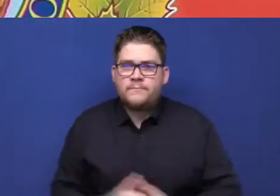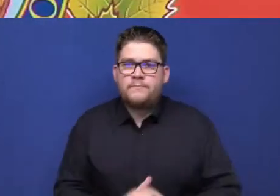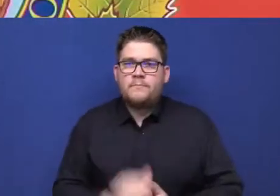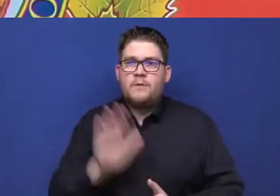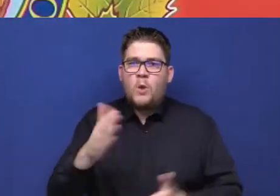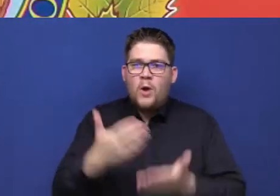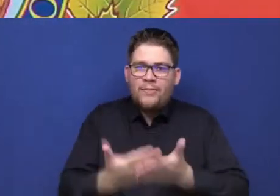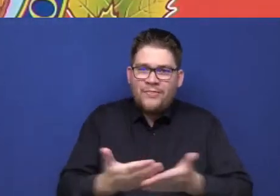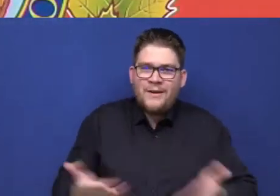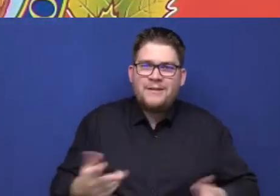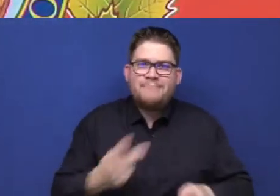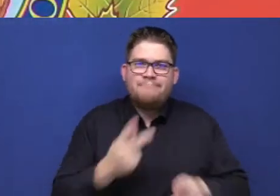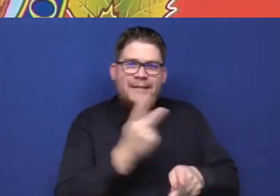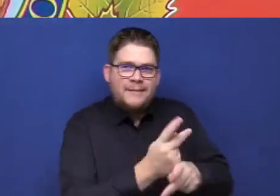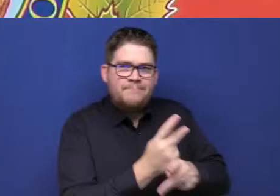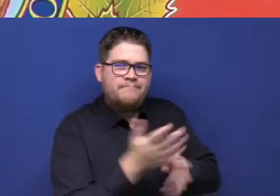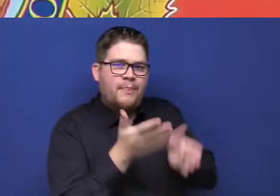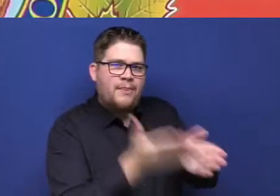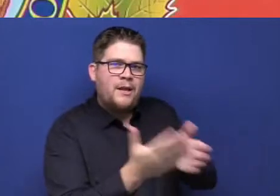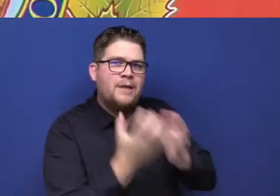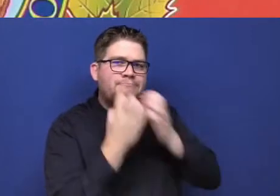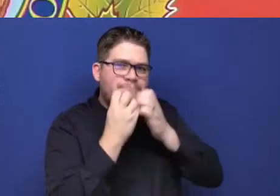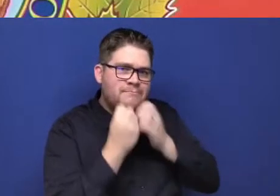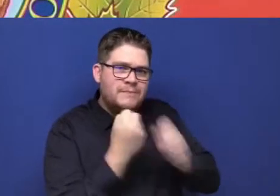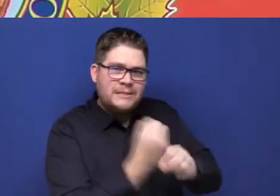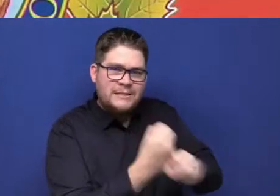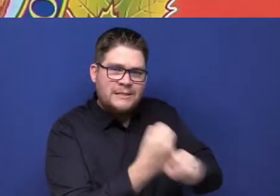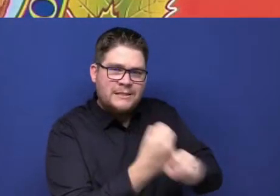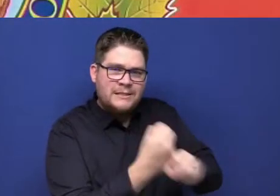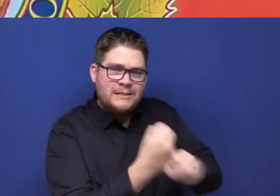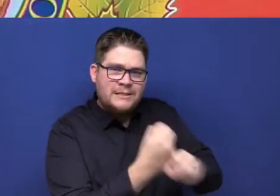please, we do encourage you to reach out to the police of jurisdiction,